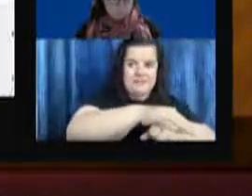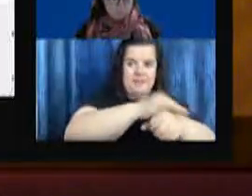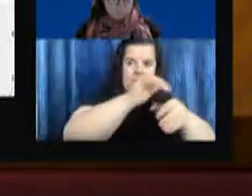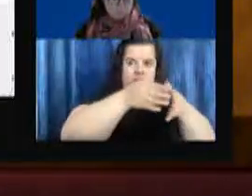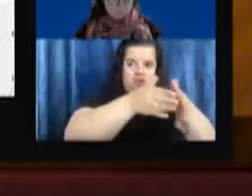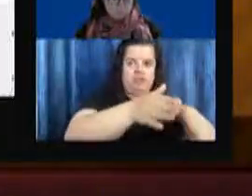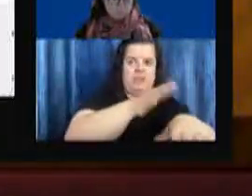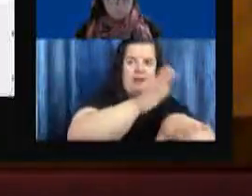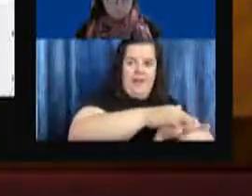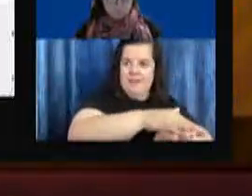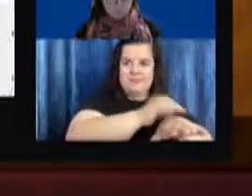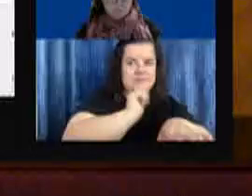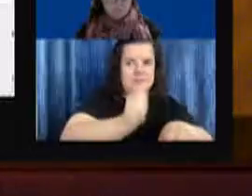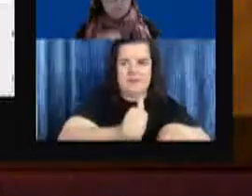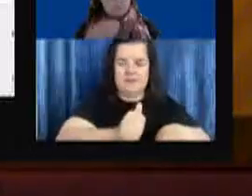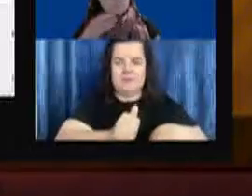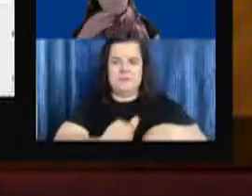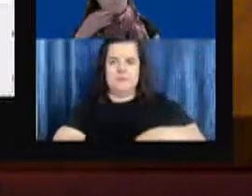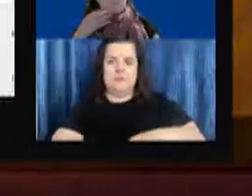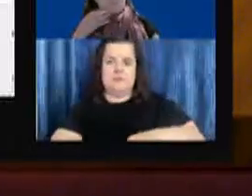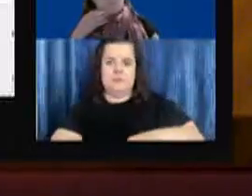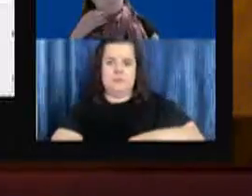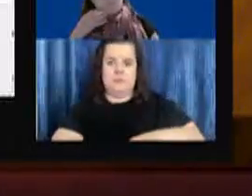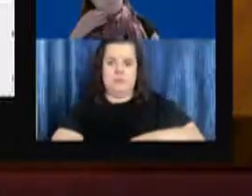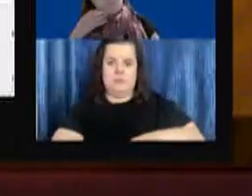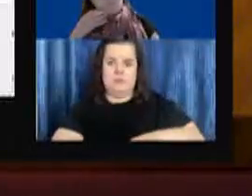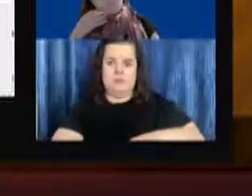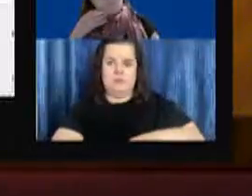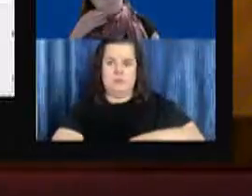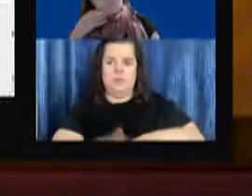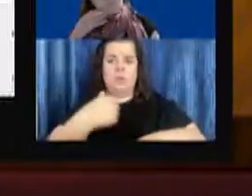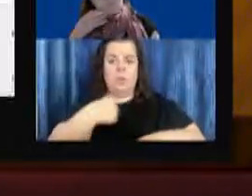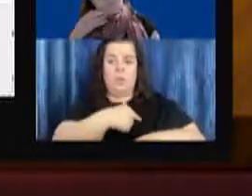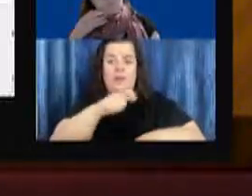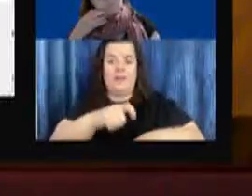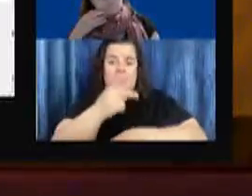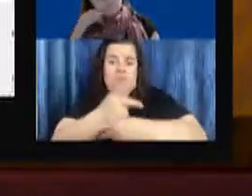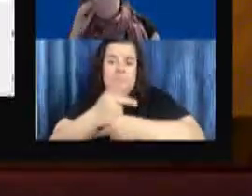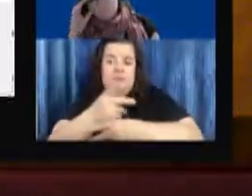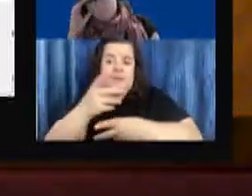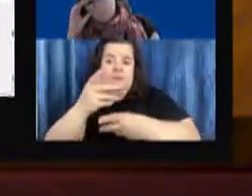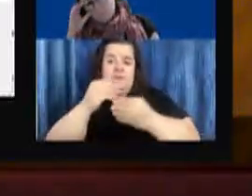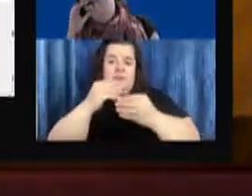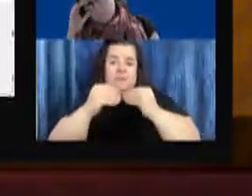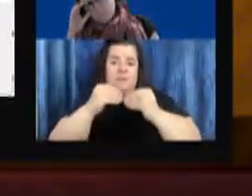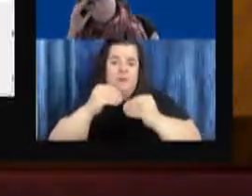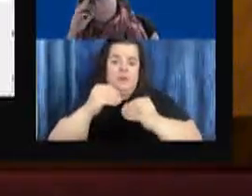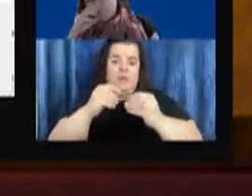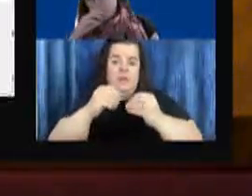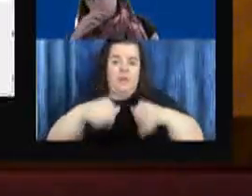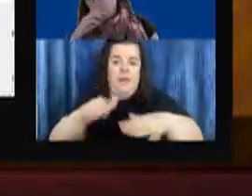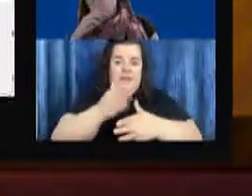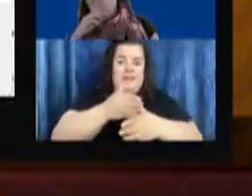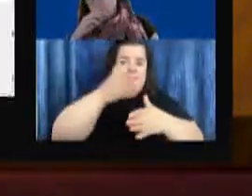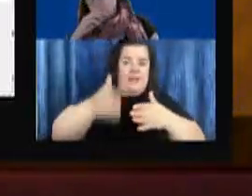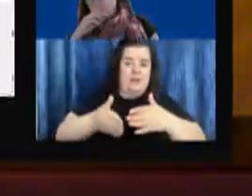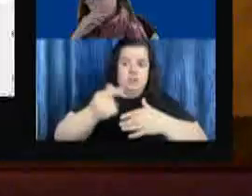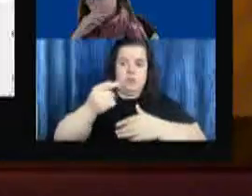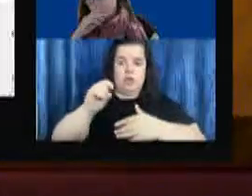And then, yeah, the reason that we need to remediate the parcel directly next to Goodman Street, so